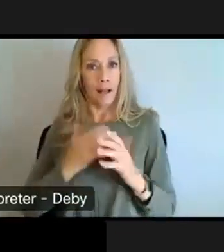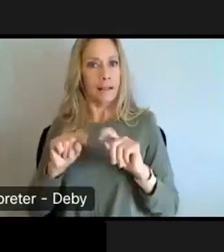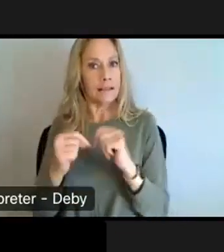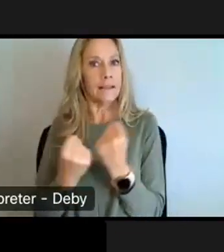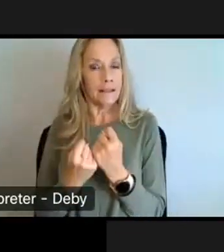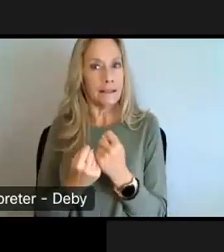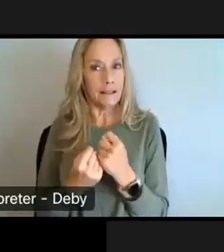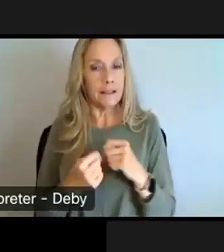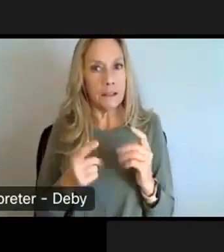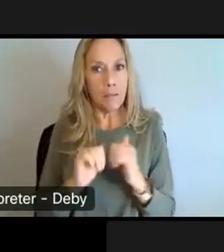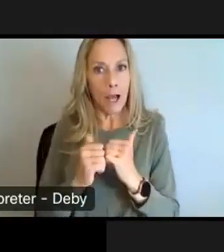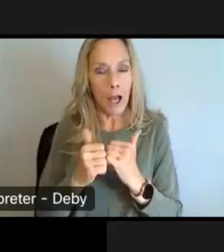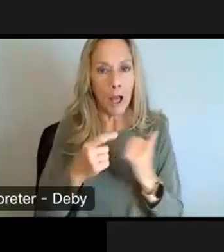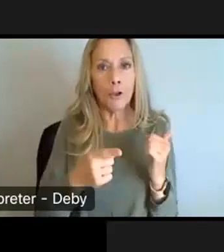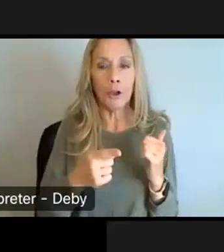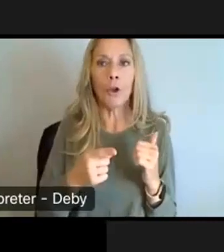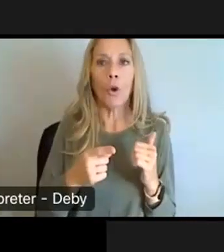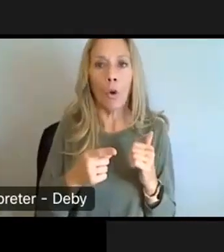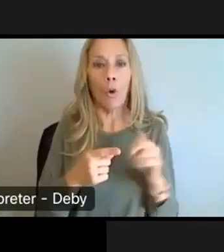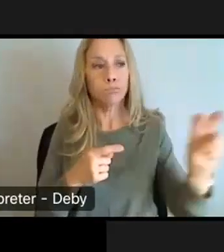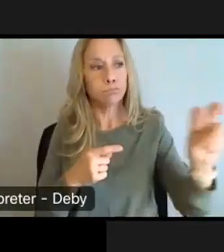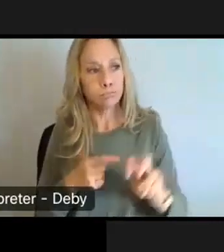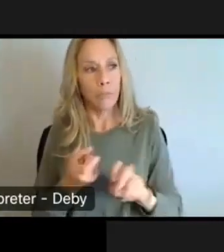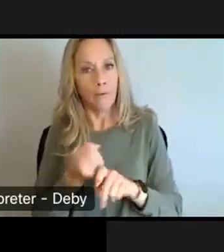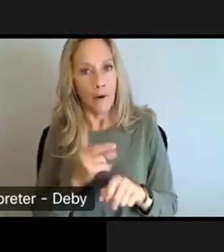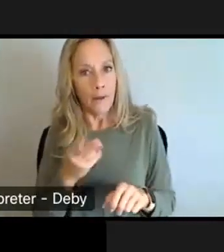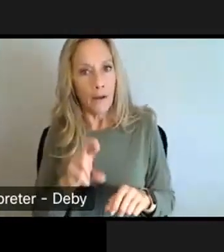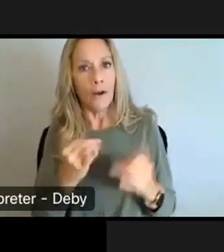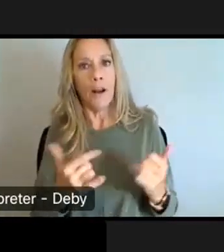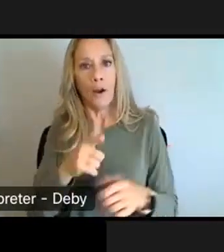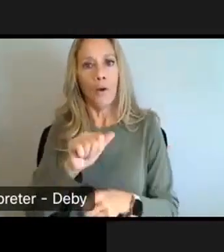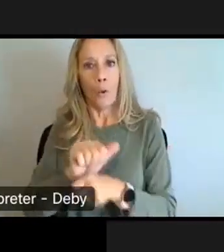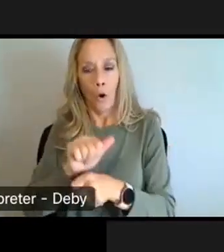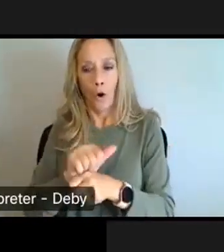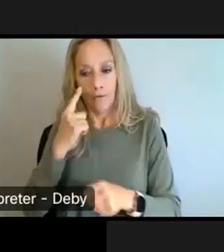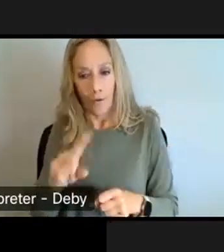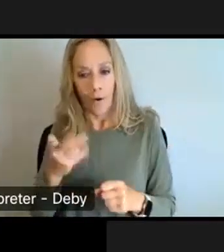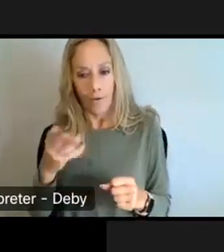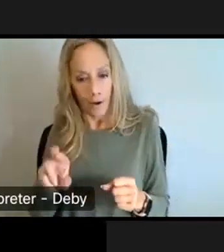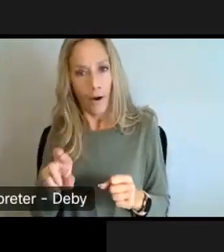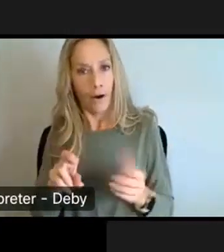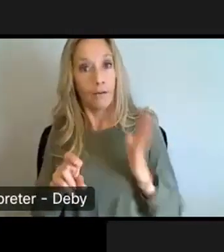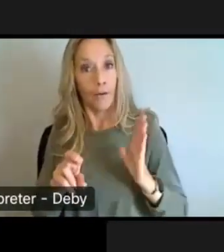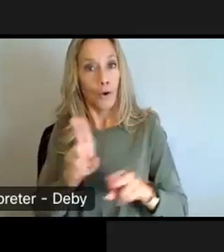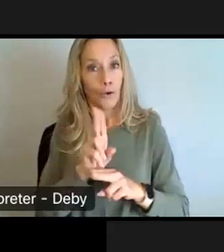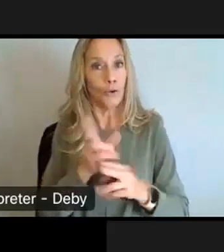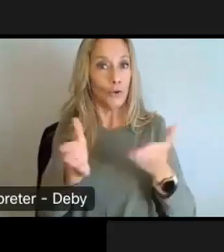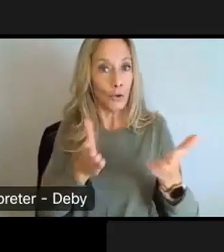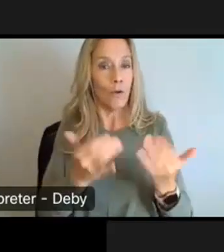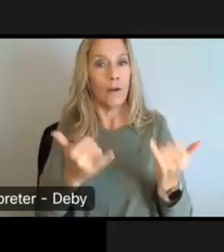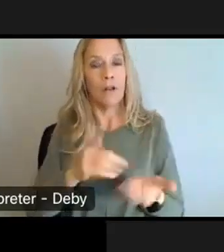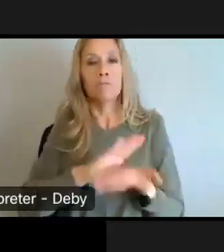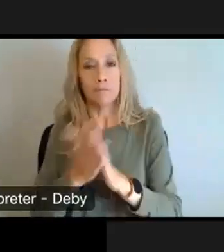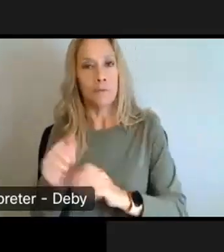how you came from VR and are now working with VR and advocating for people with disabilities. Thank you so much